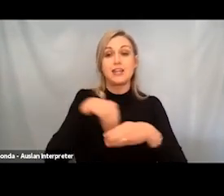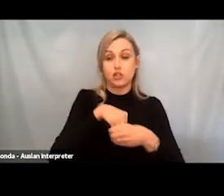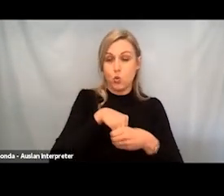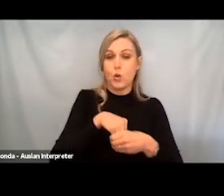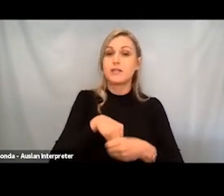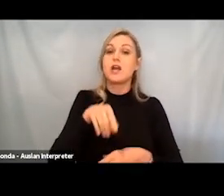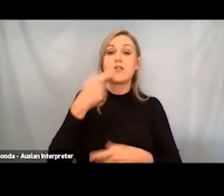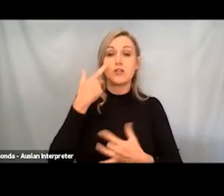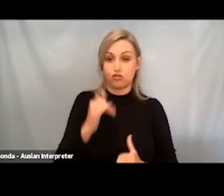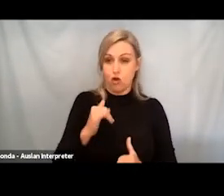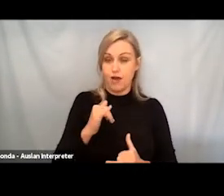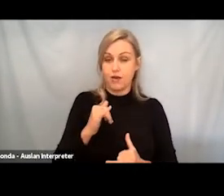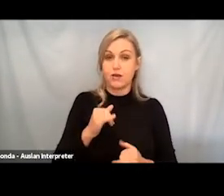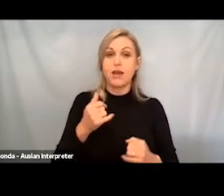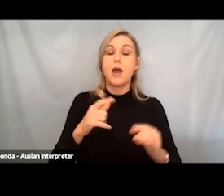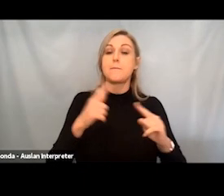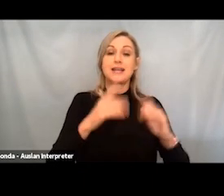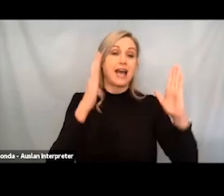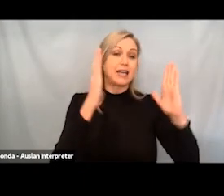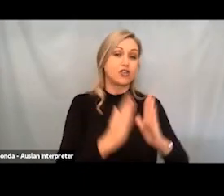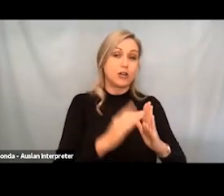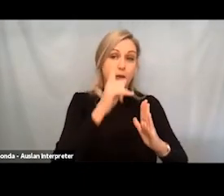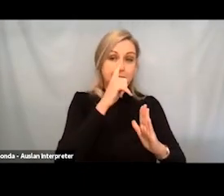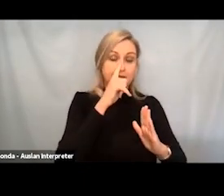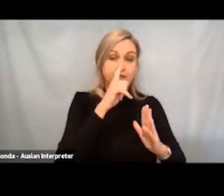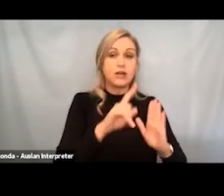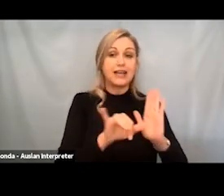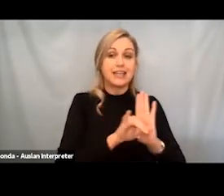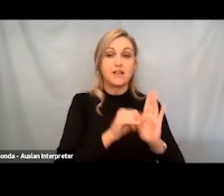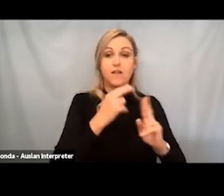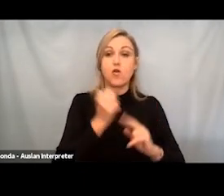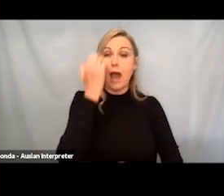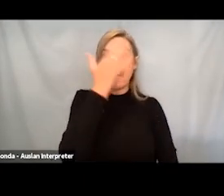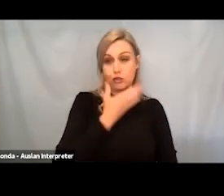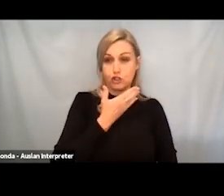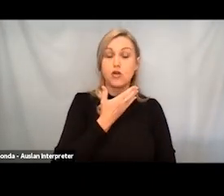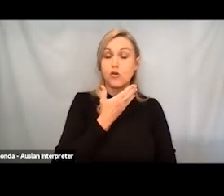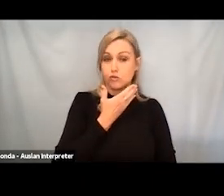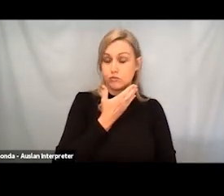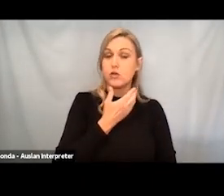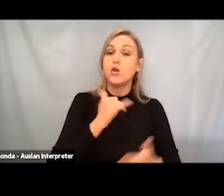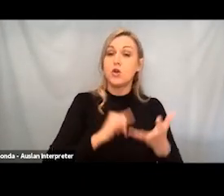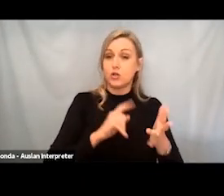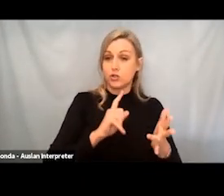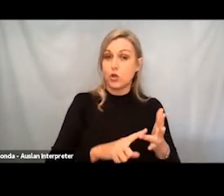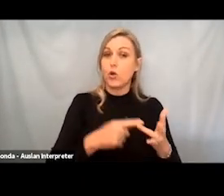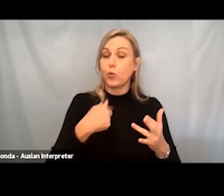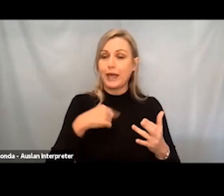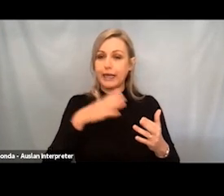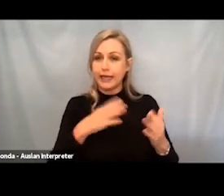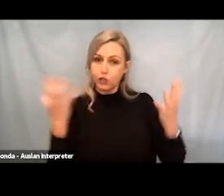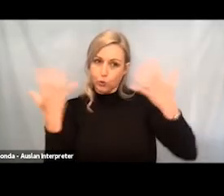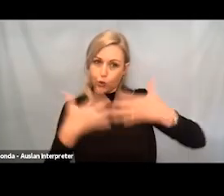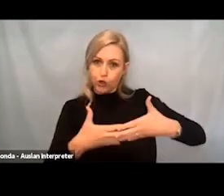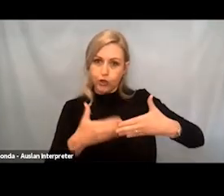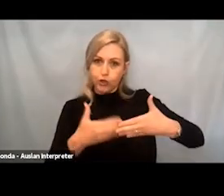trial since, and a decrease in people identifying as Aboriginality, as Aboriginal. So we'll have to take that into account when we